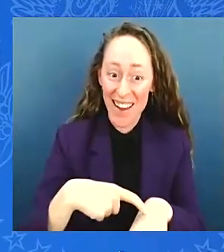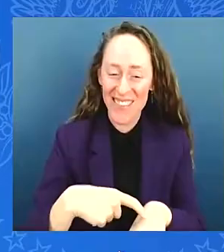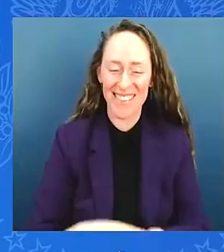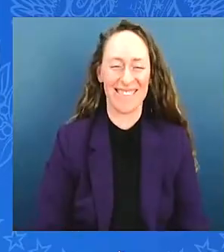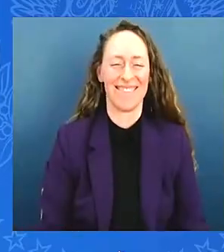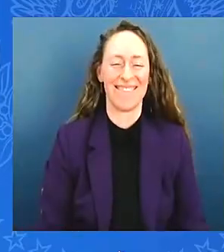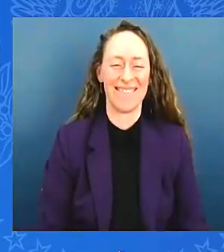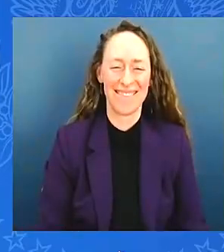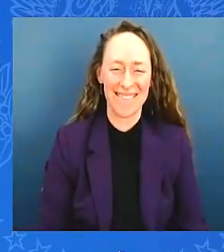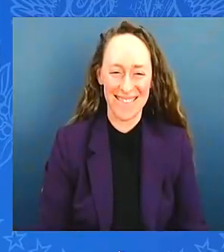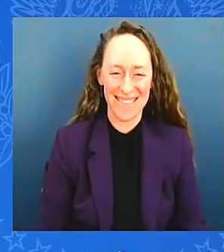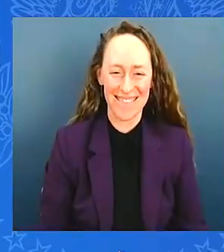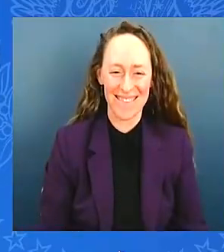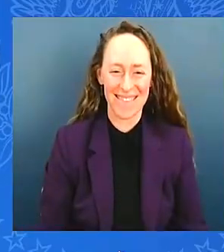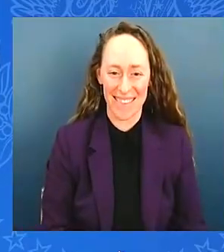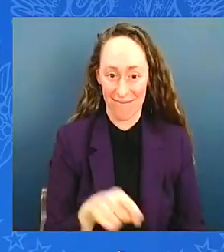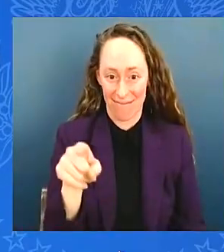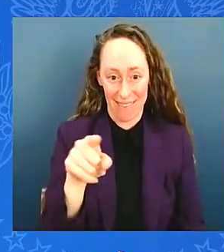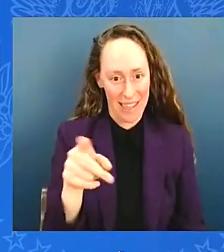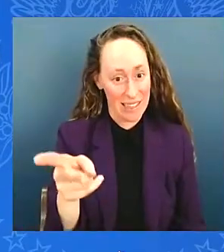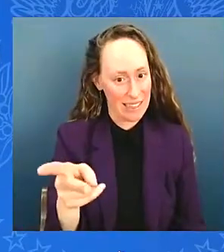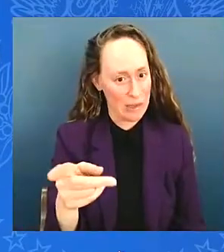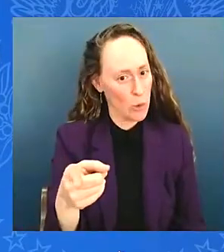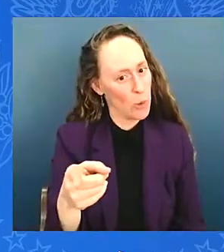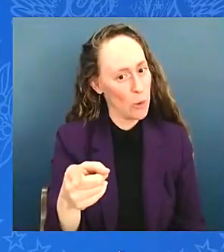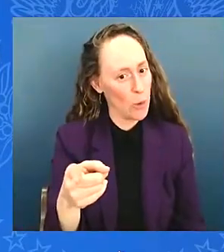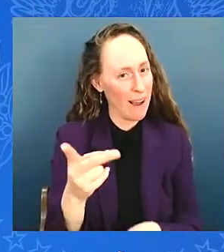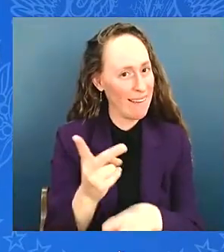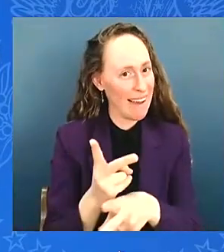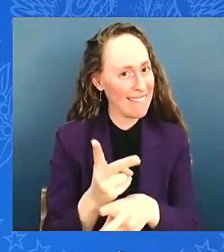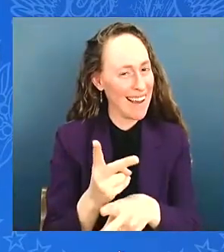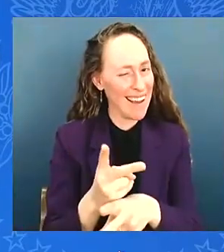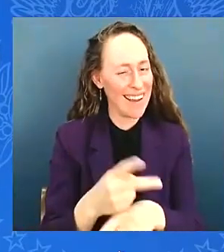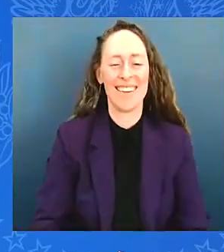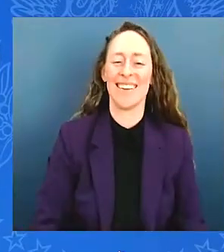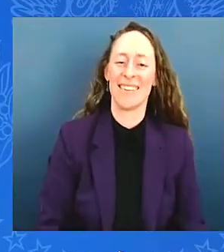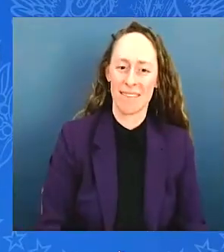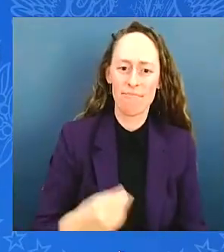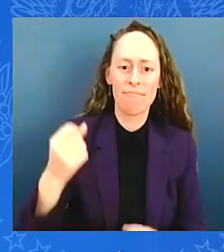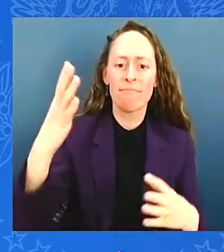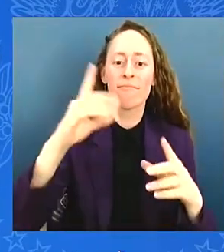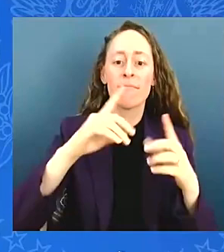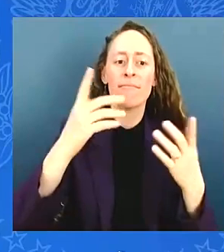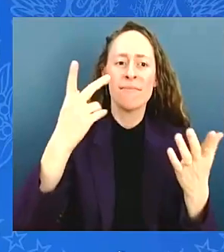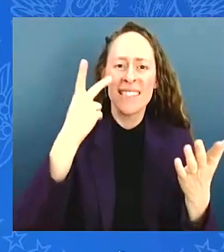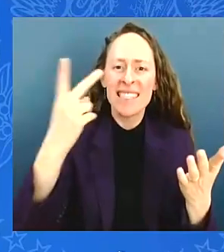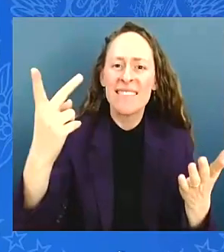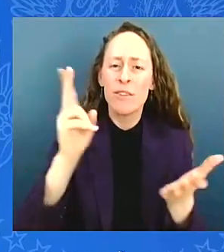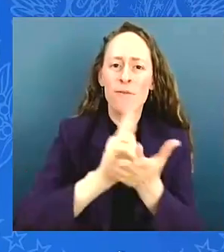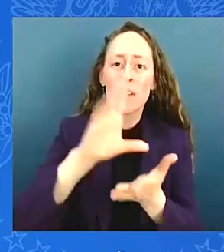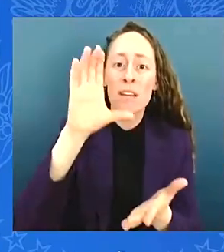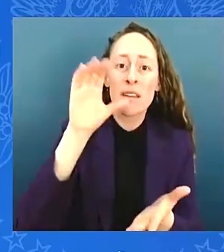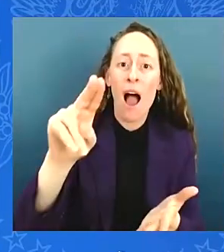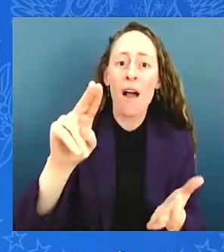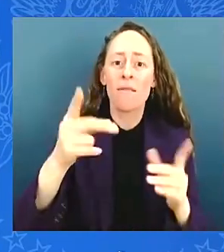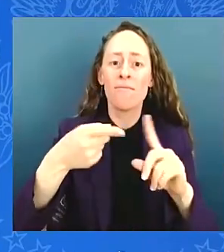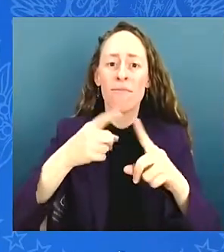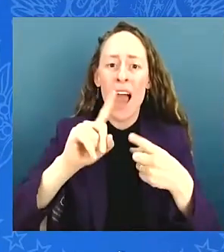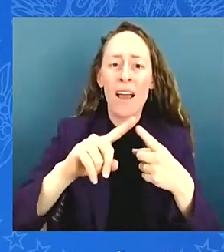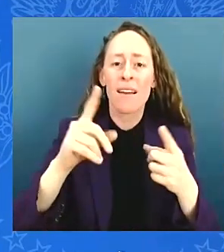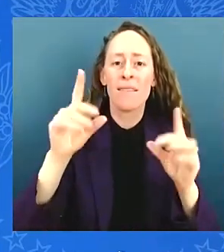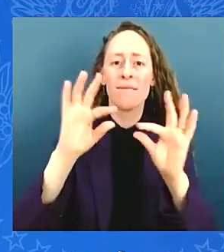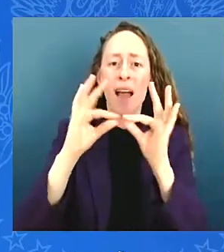Look, it's great to have so many UConn friends and fans here today with us, including Education Secretary Miguel Cardona. You know,